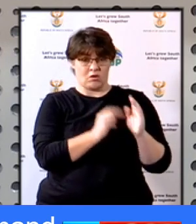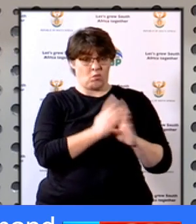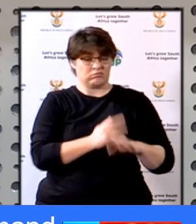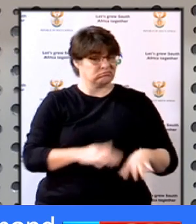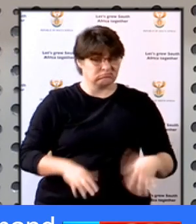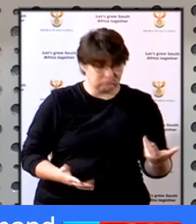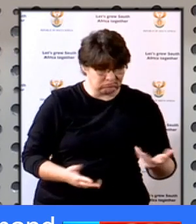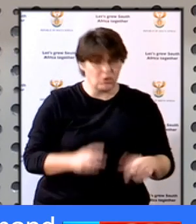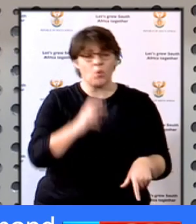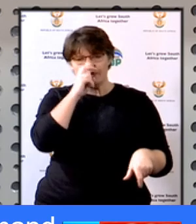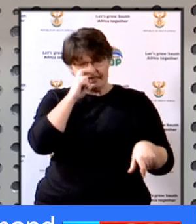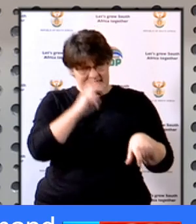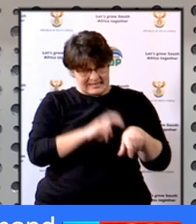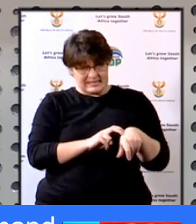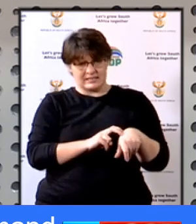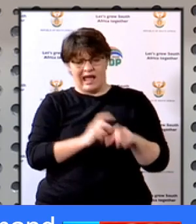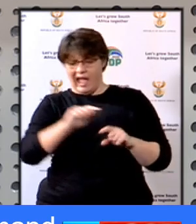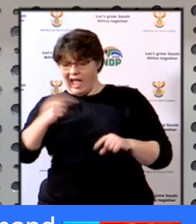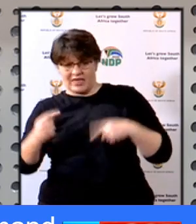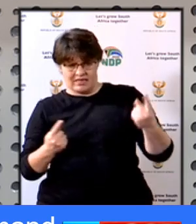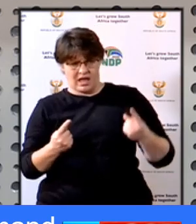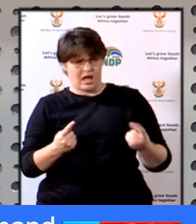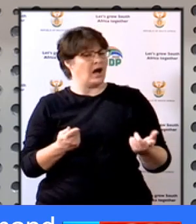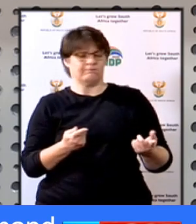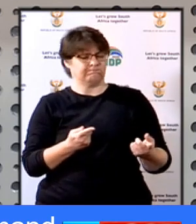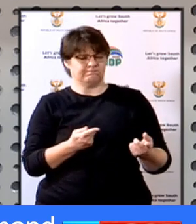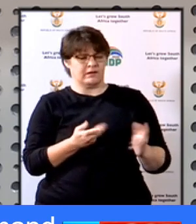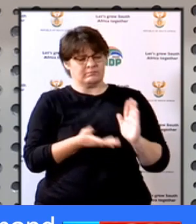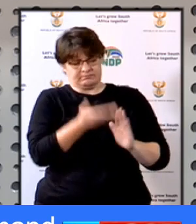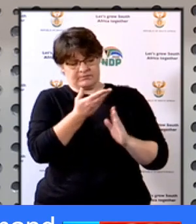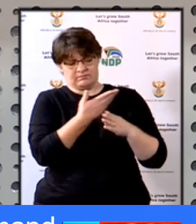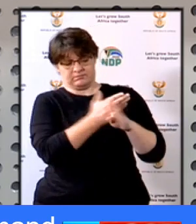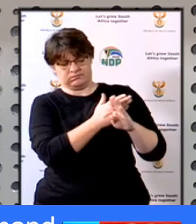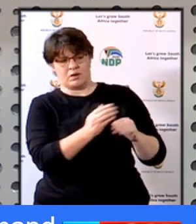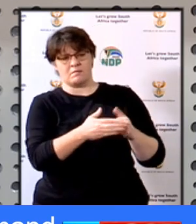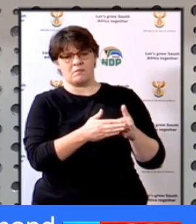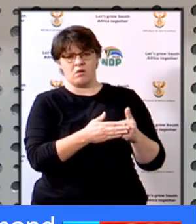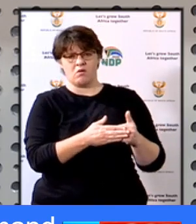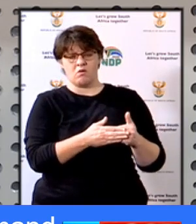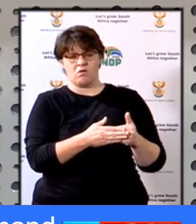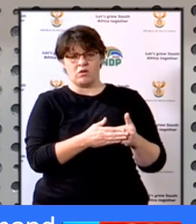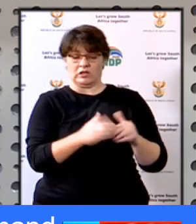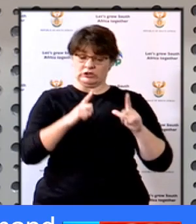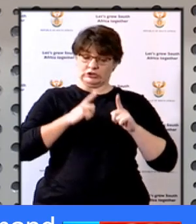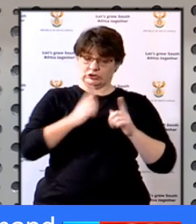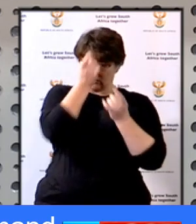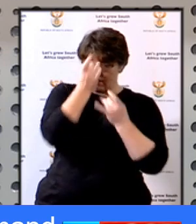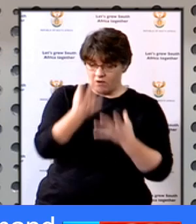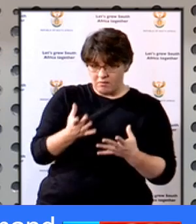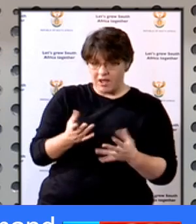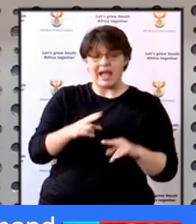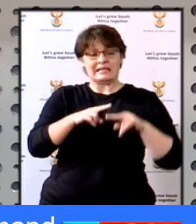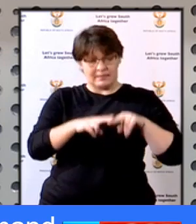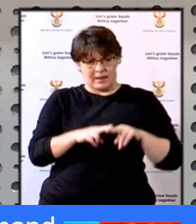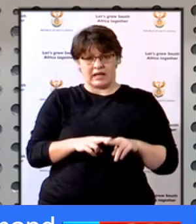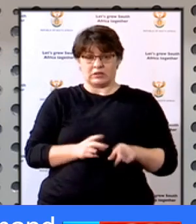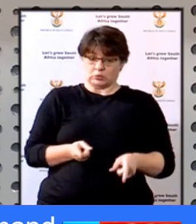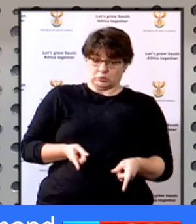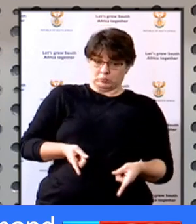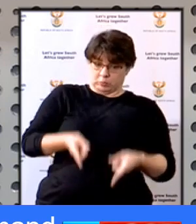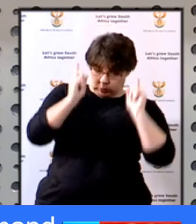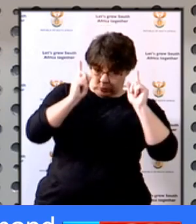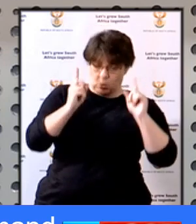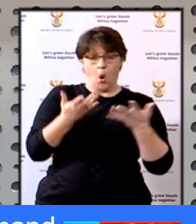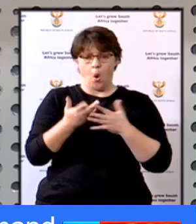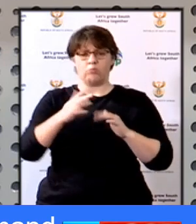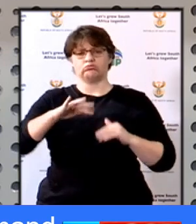use more tools in the toolbox. It gets escalated. How much notice will be given? But it depends really on how serious the challenge